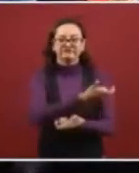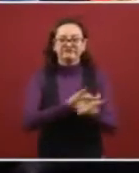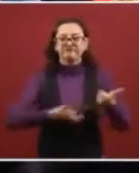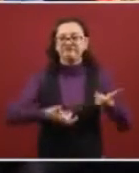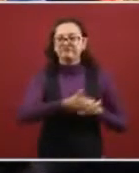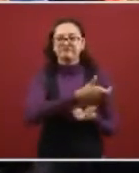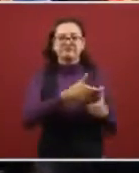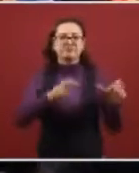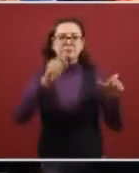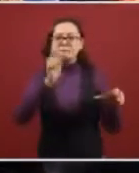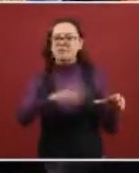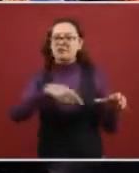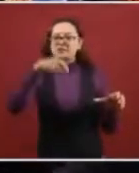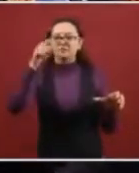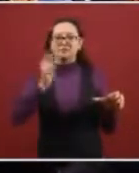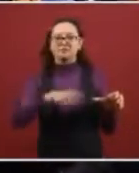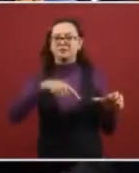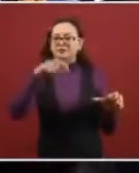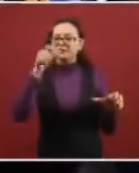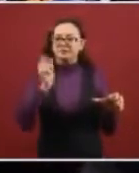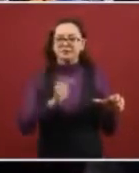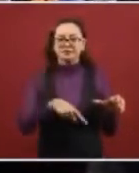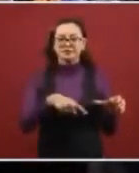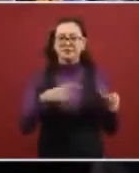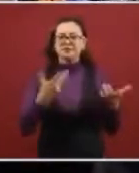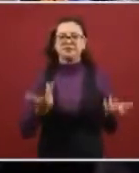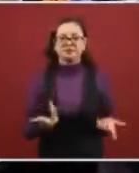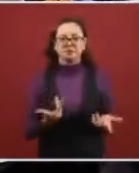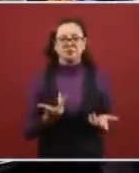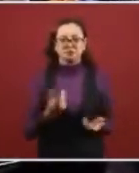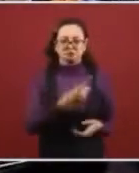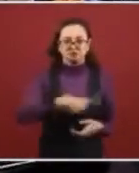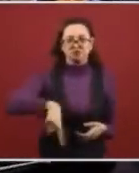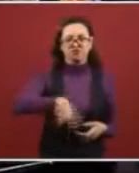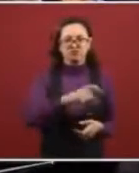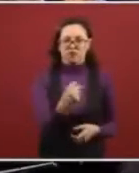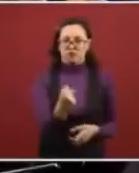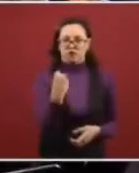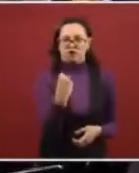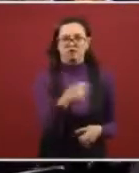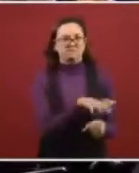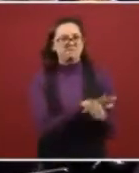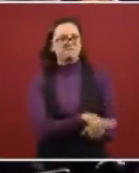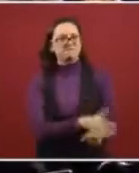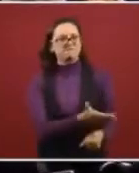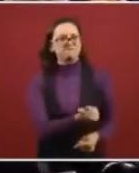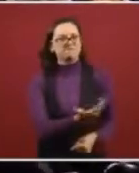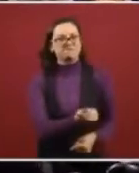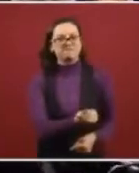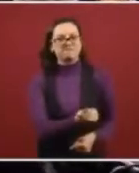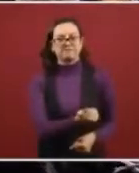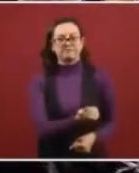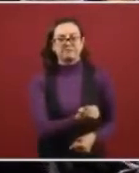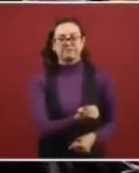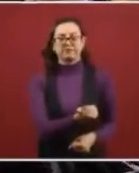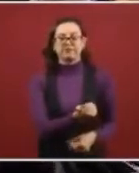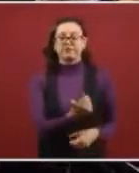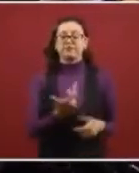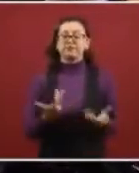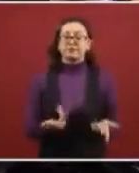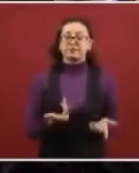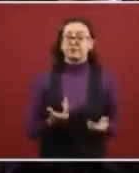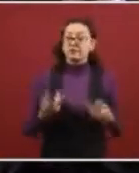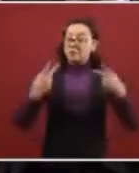grab onto, a los que tenían capacidad de presión, those that had the capacity to put pressure, y a los